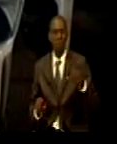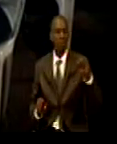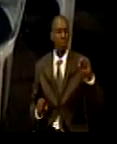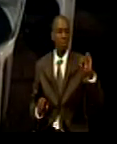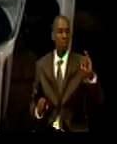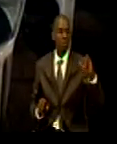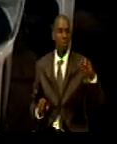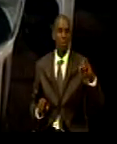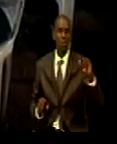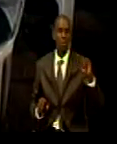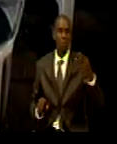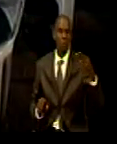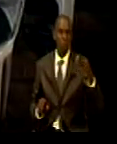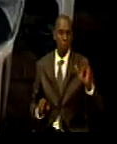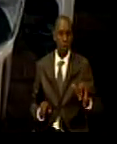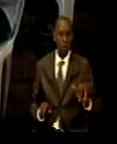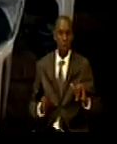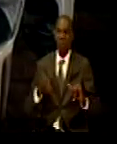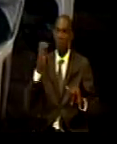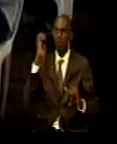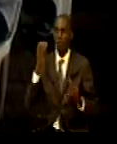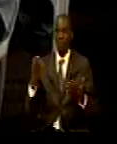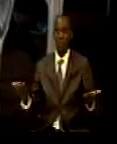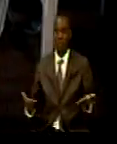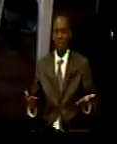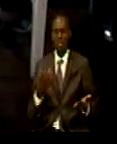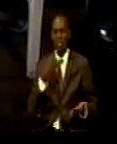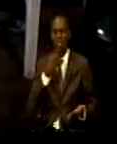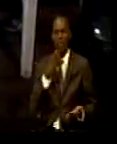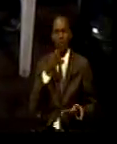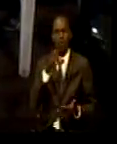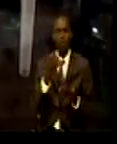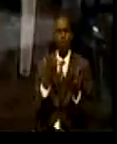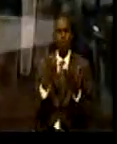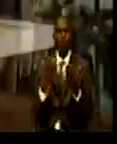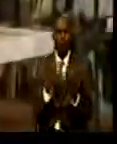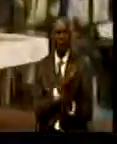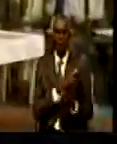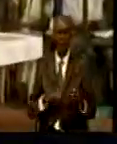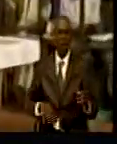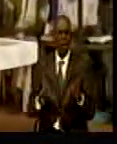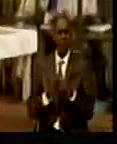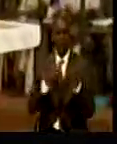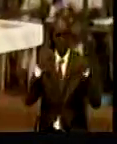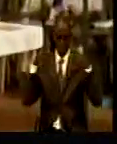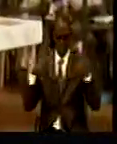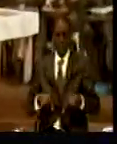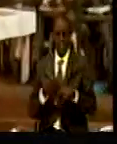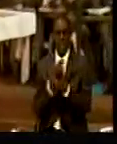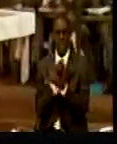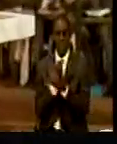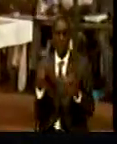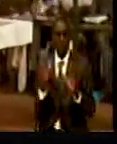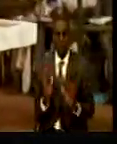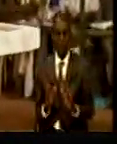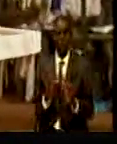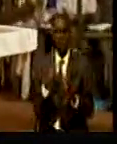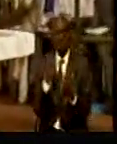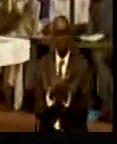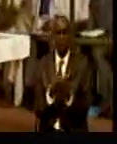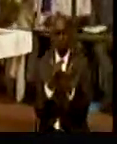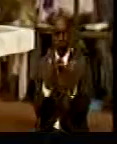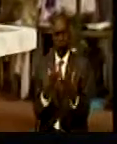tonight, when he says, if you want Christ as your personal Savior, so that solution will come to your